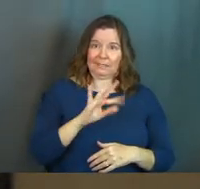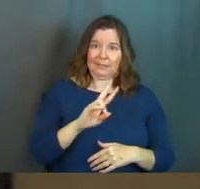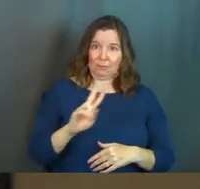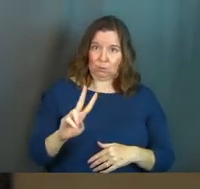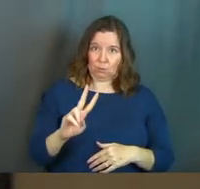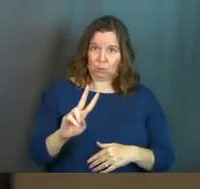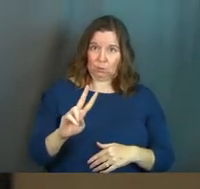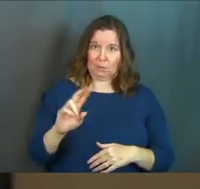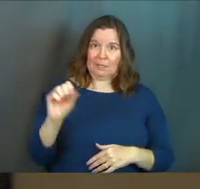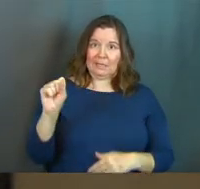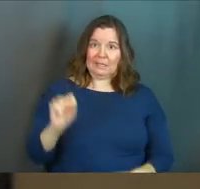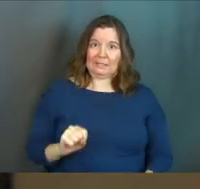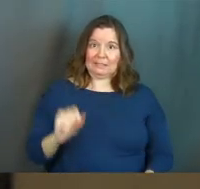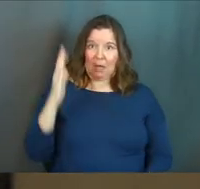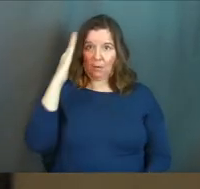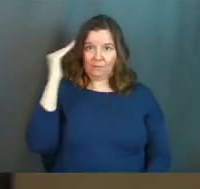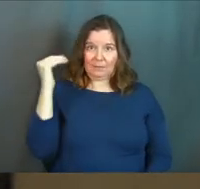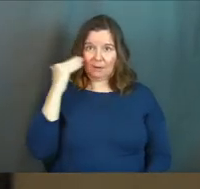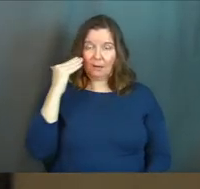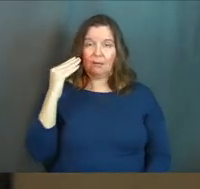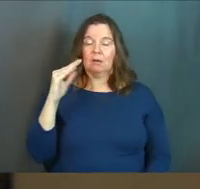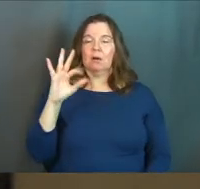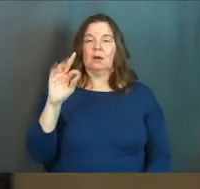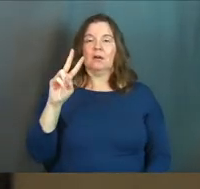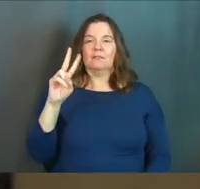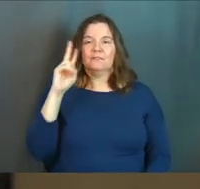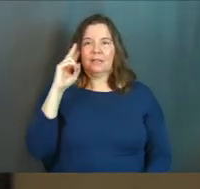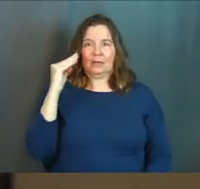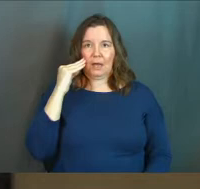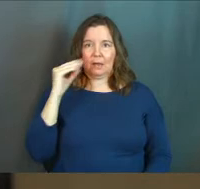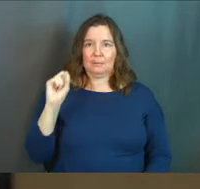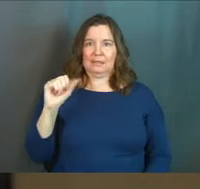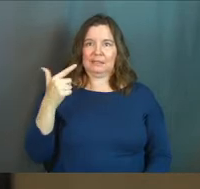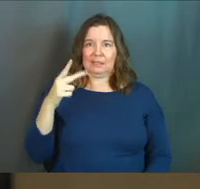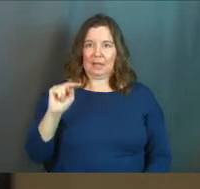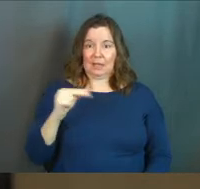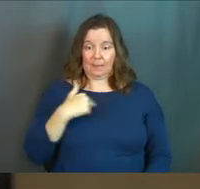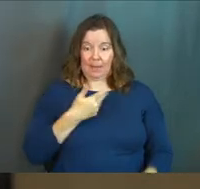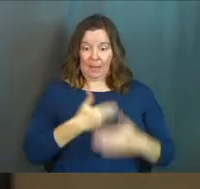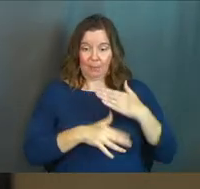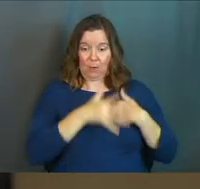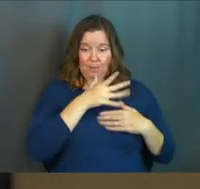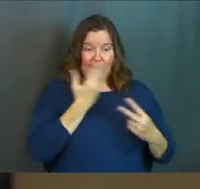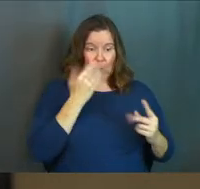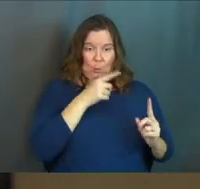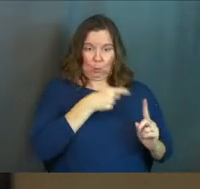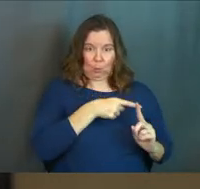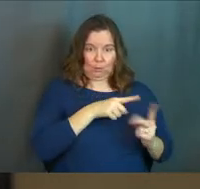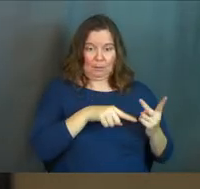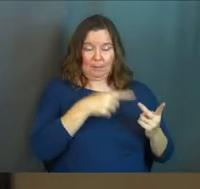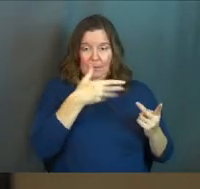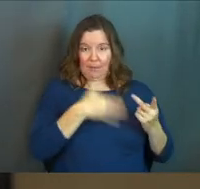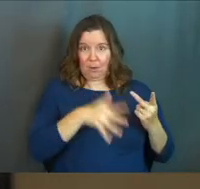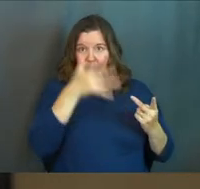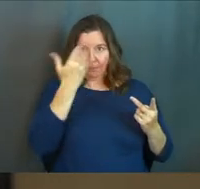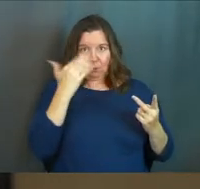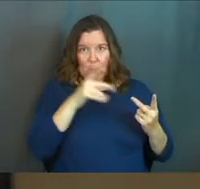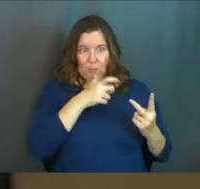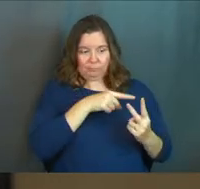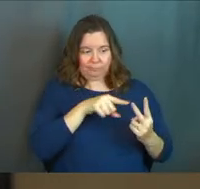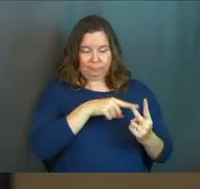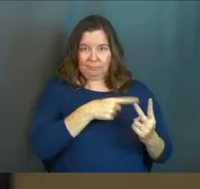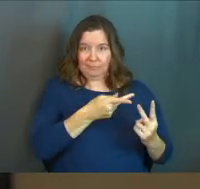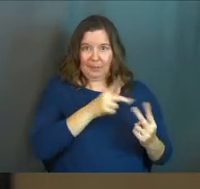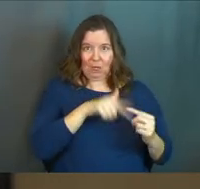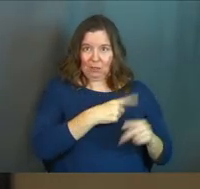1972 in South Vietnam in Saigon. My birth mother, who I do not know, or my birth father, I do not know, my birth mother couldn't